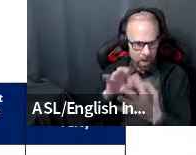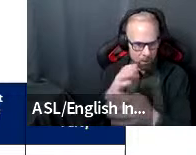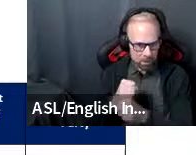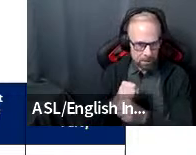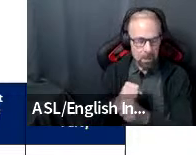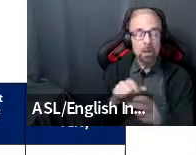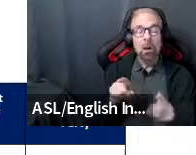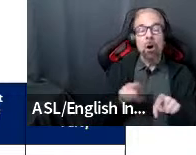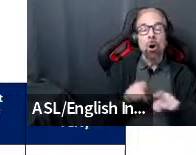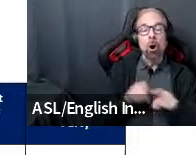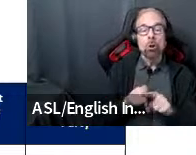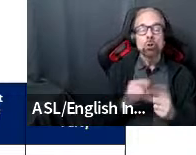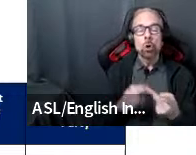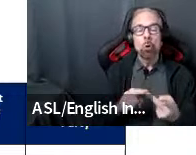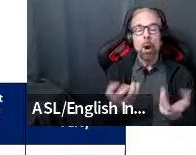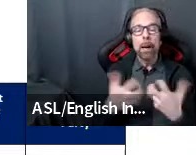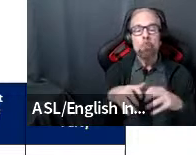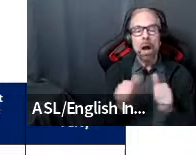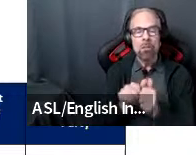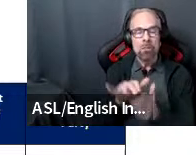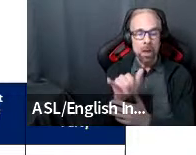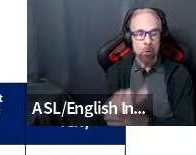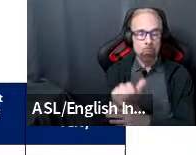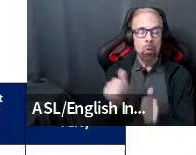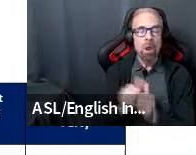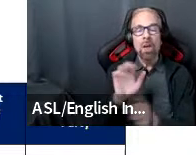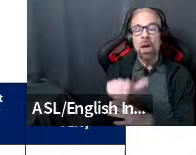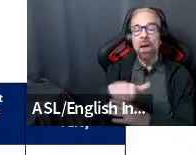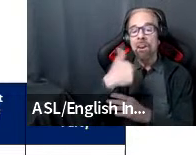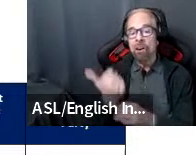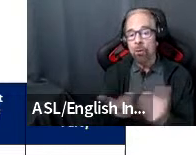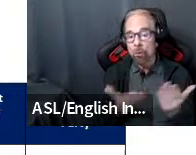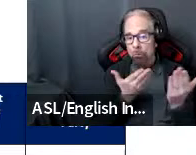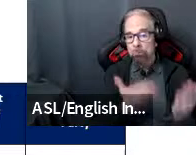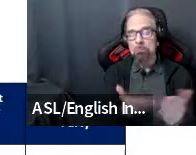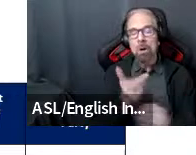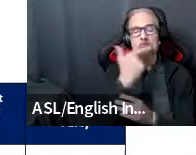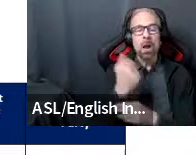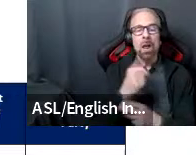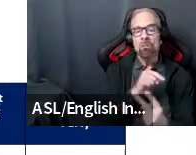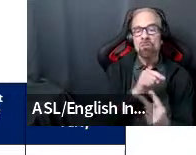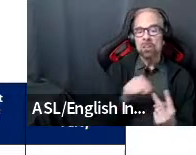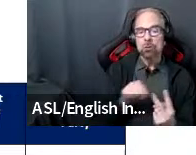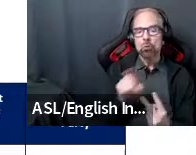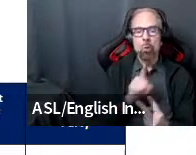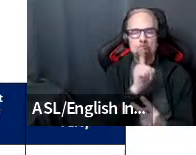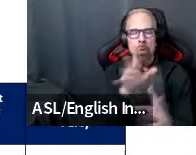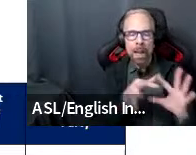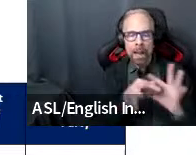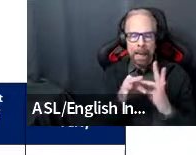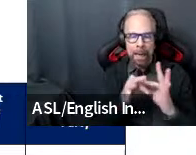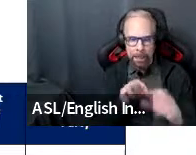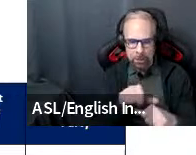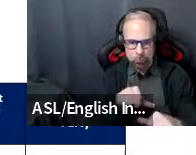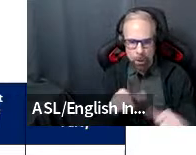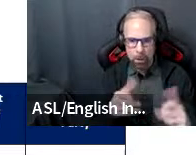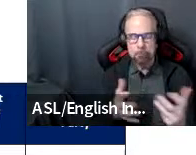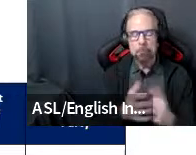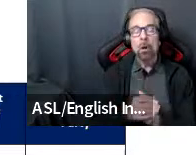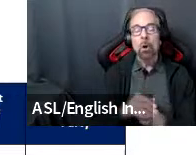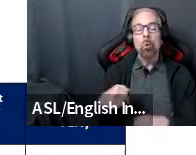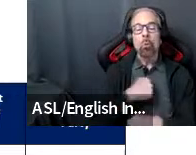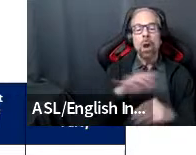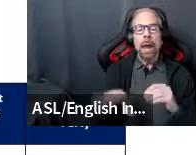also combined this with another recommendation since these 2 were really related to each other. We added